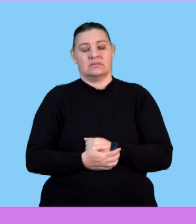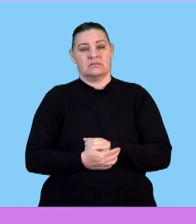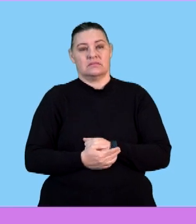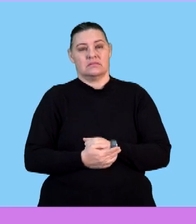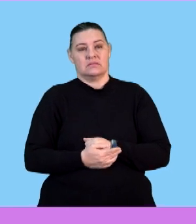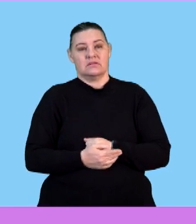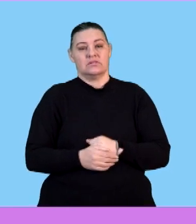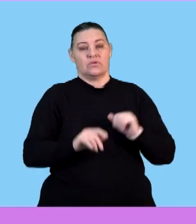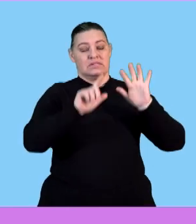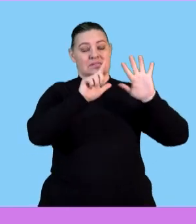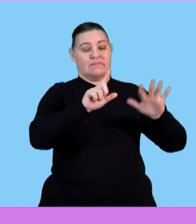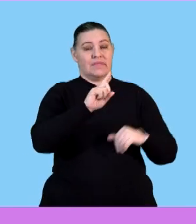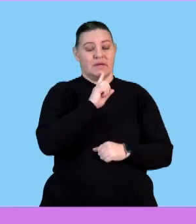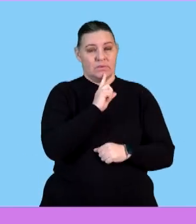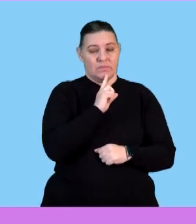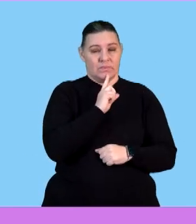therefore,